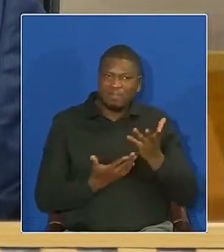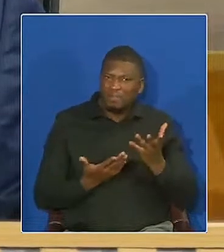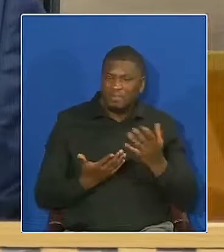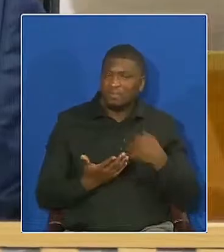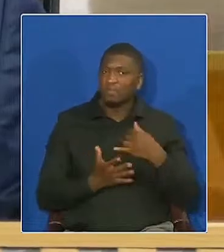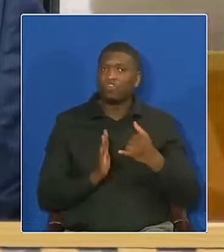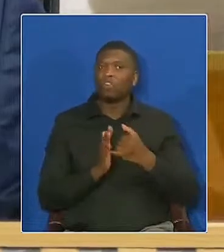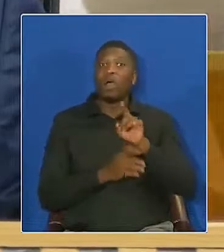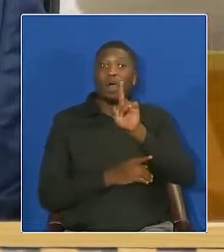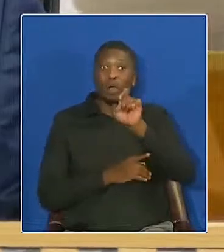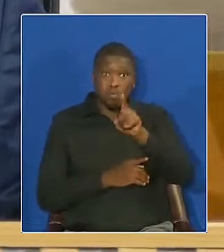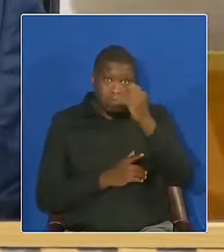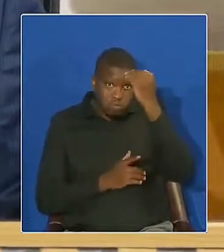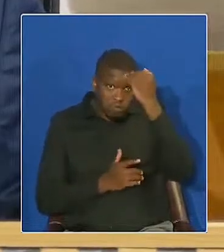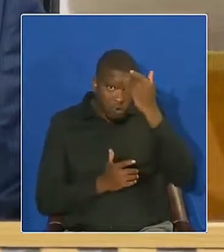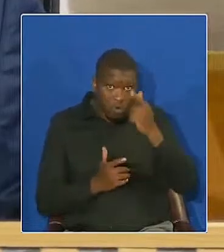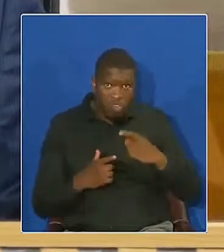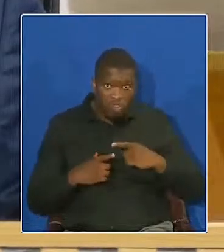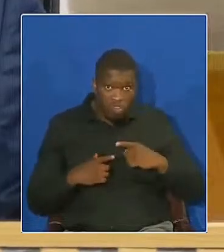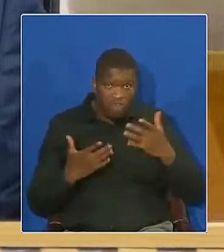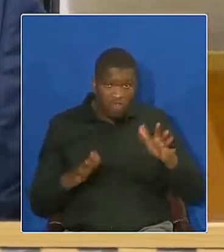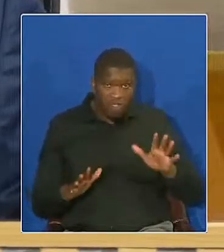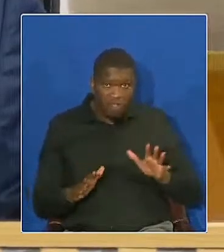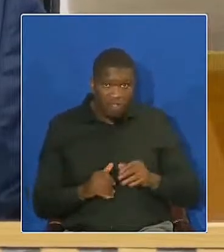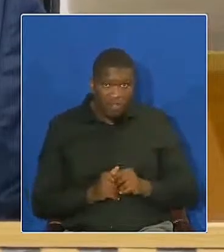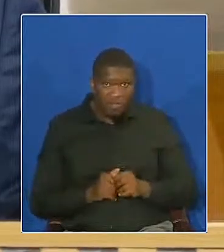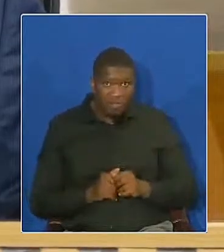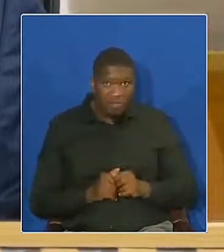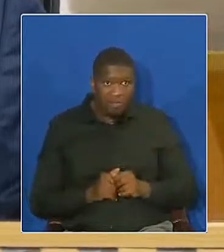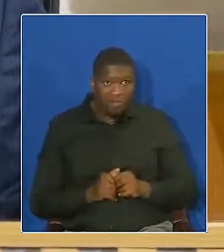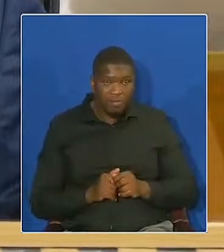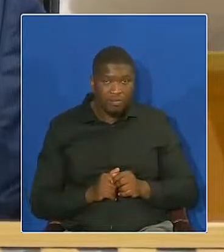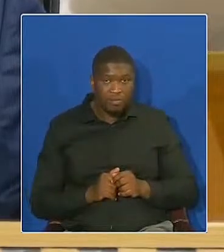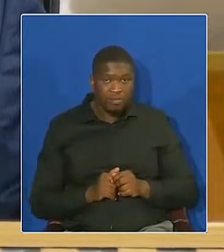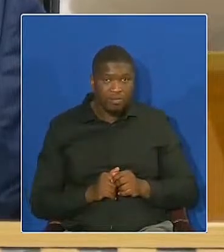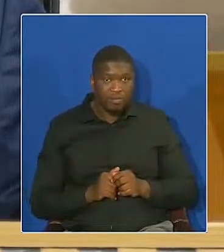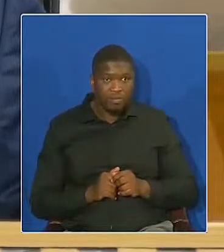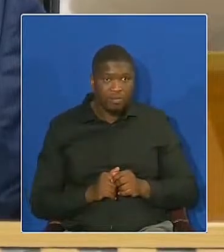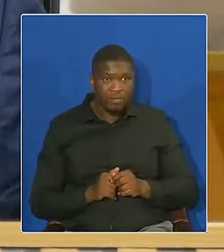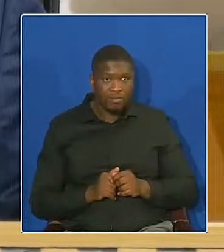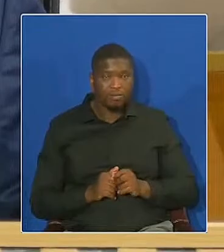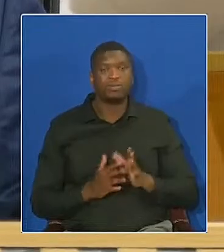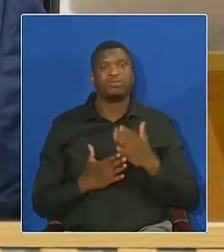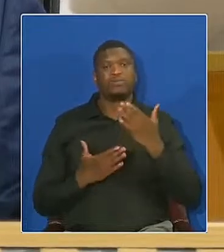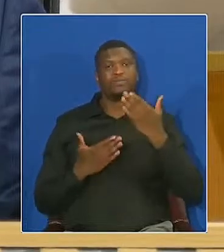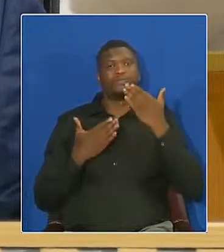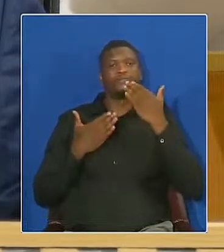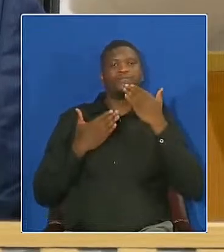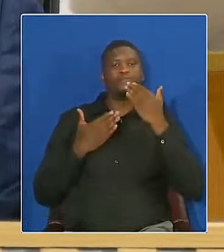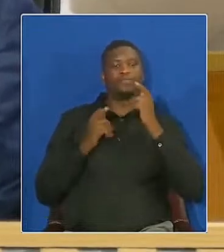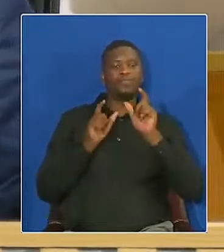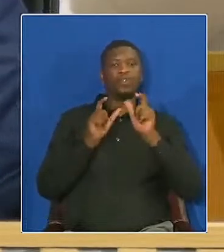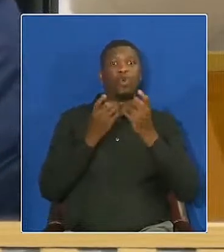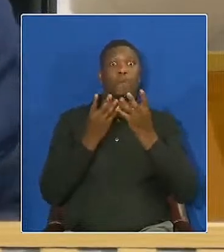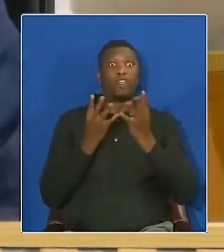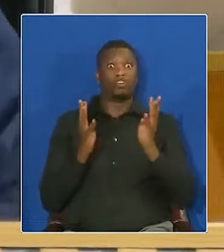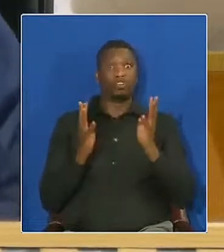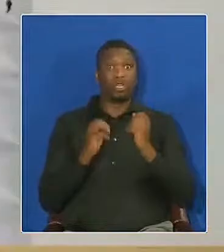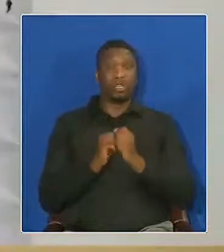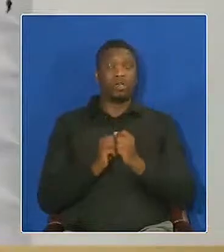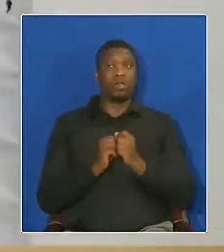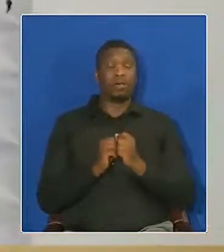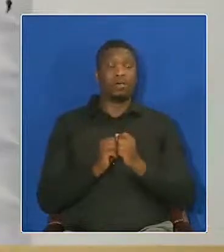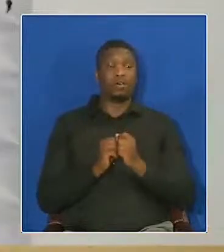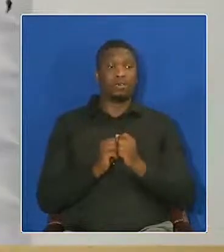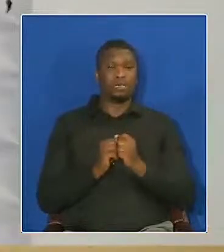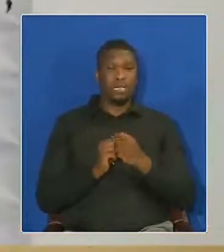why I'm asking what the animals were. Okay. Thank you, Commissioner. I